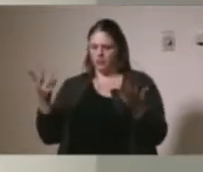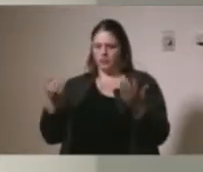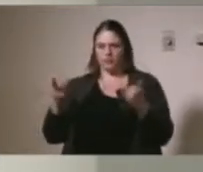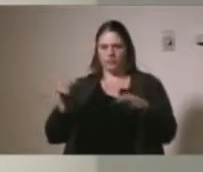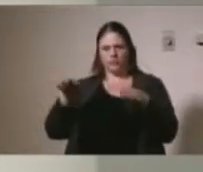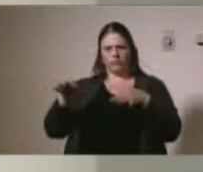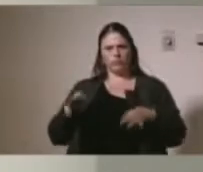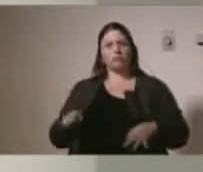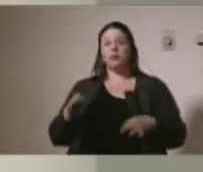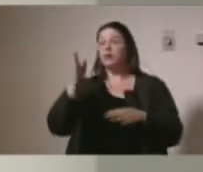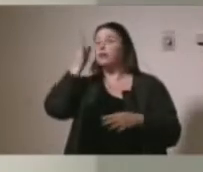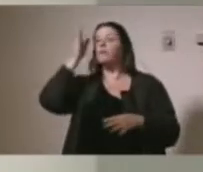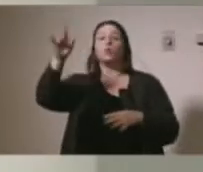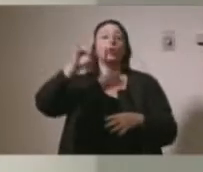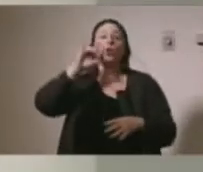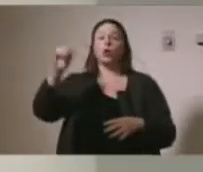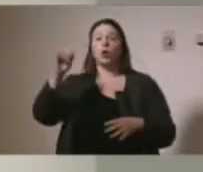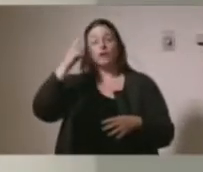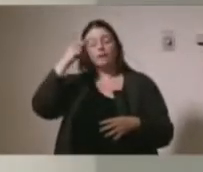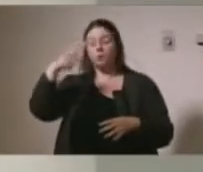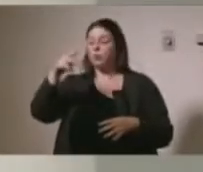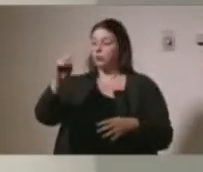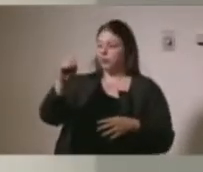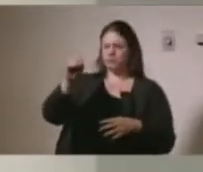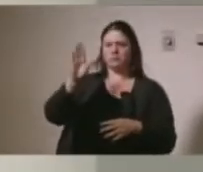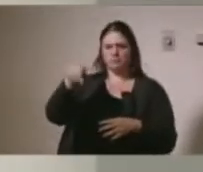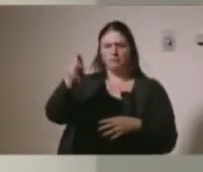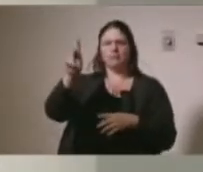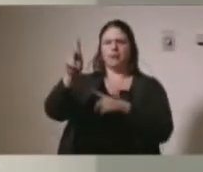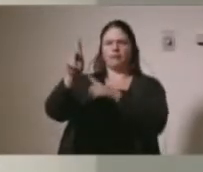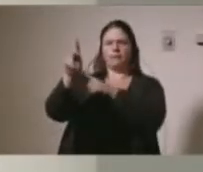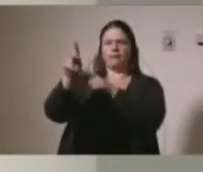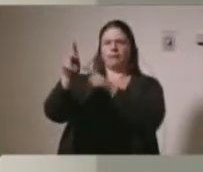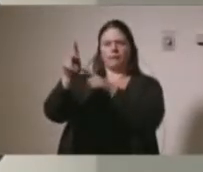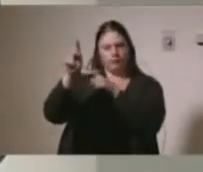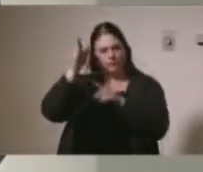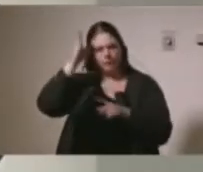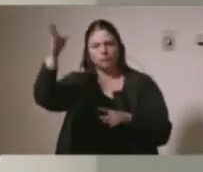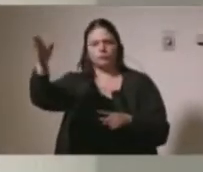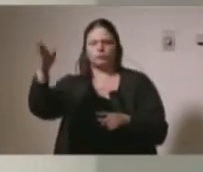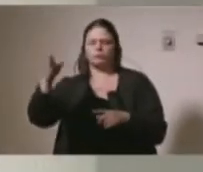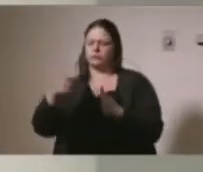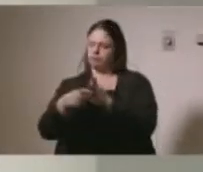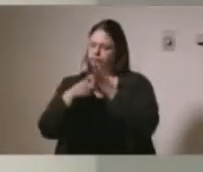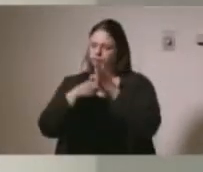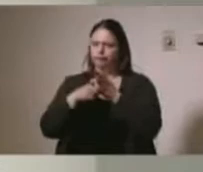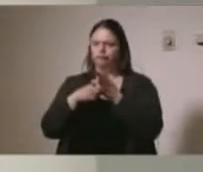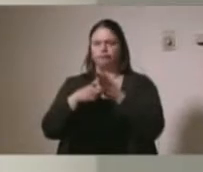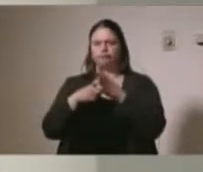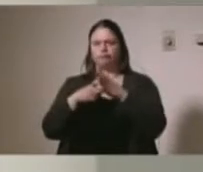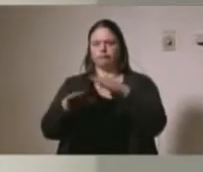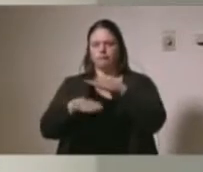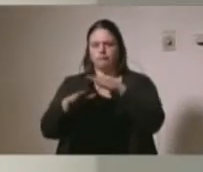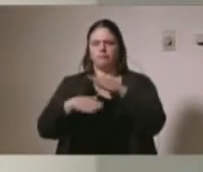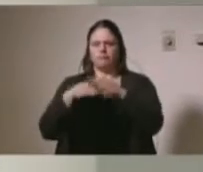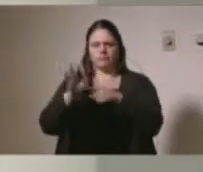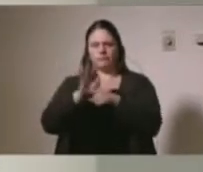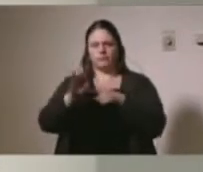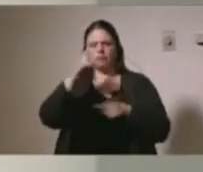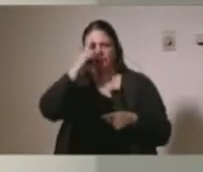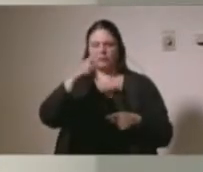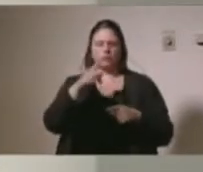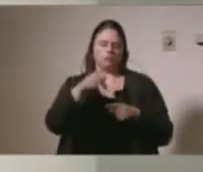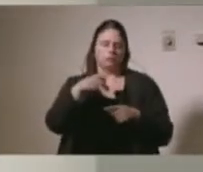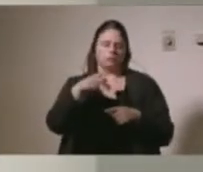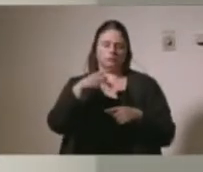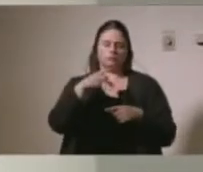future, and that it is one of the key elements of postal services, that we want